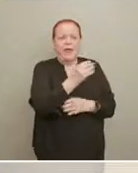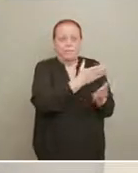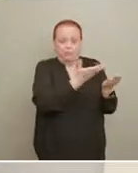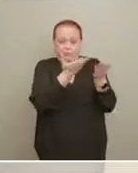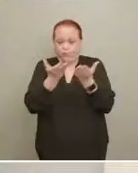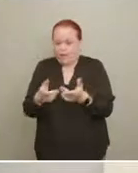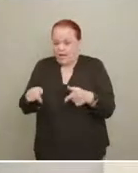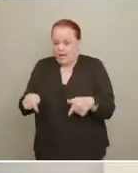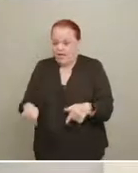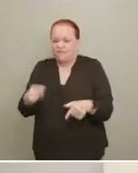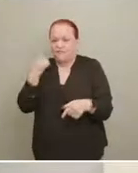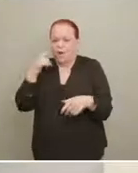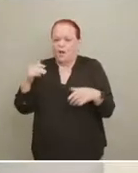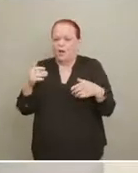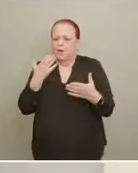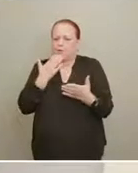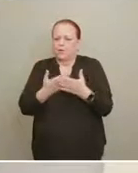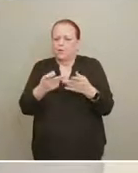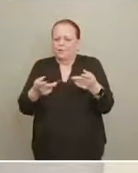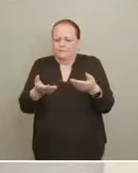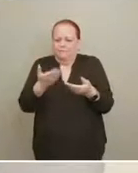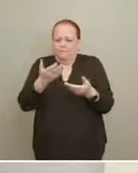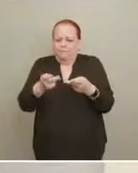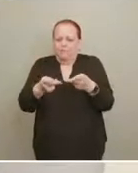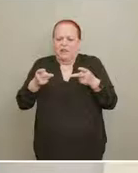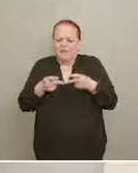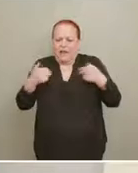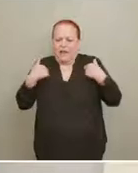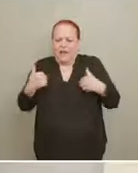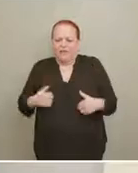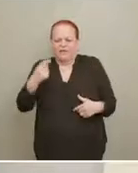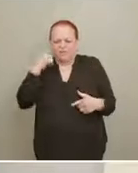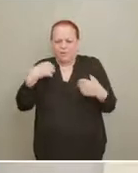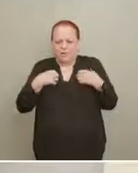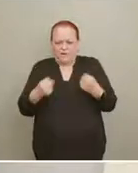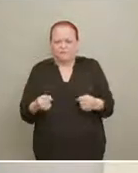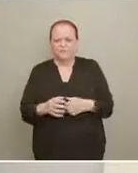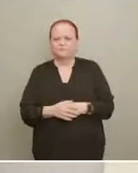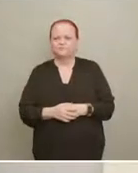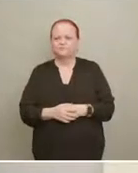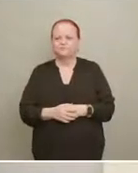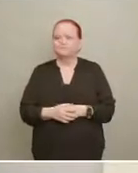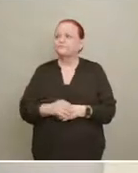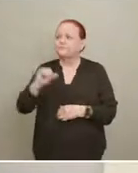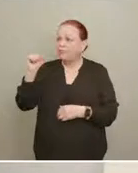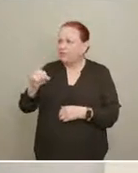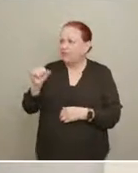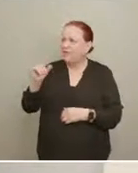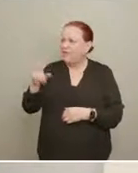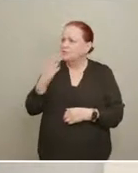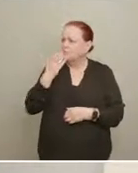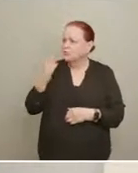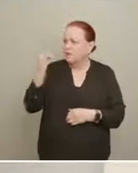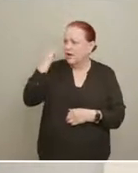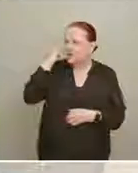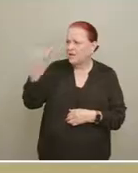I think that's a good thing. Chairman? Well, it sure is. But before we leave, Marshall or